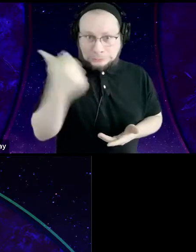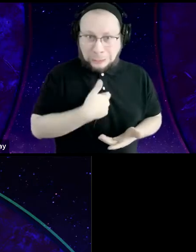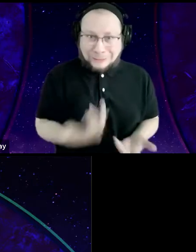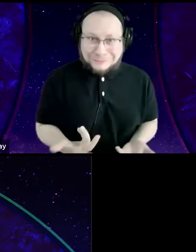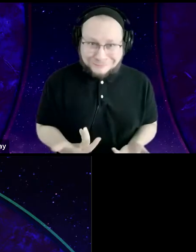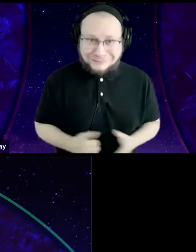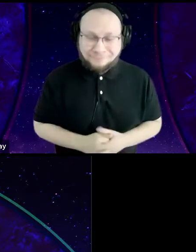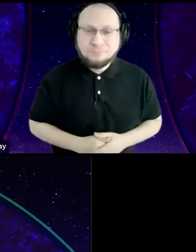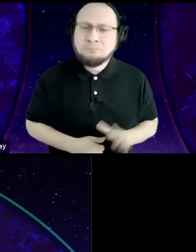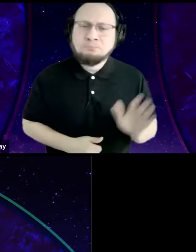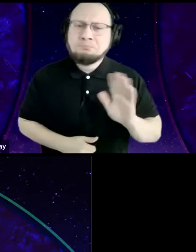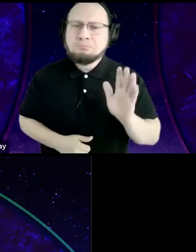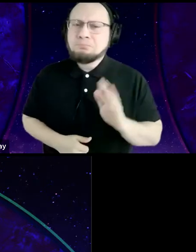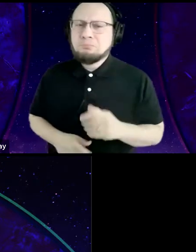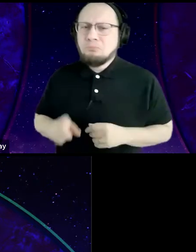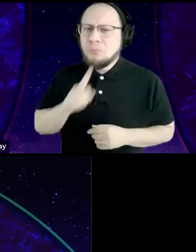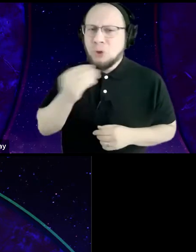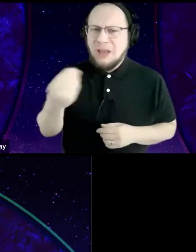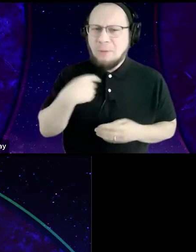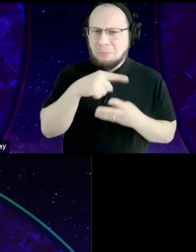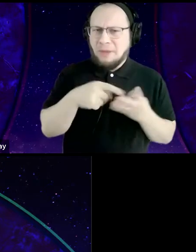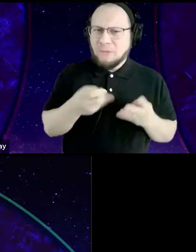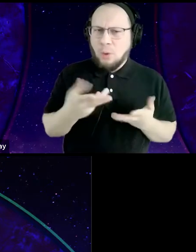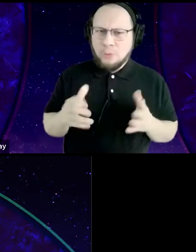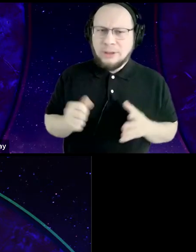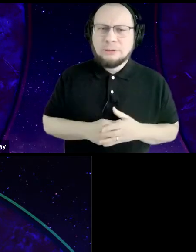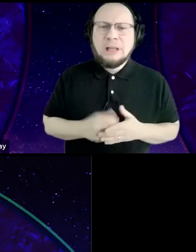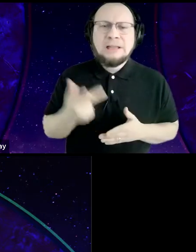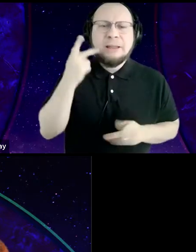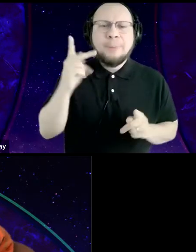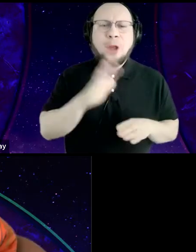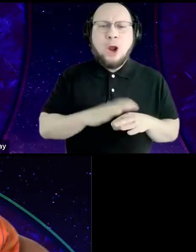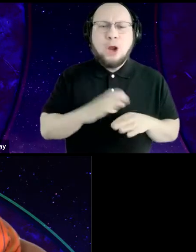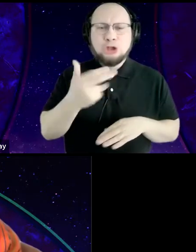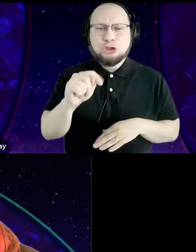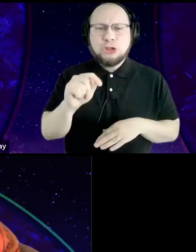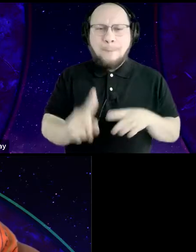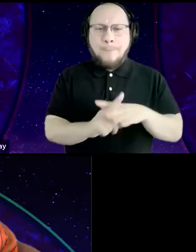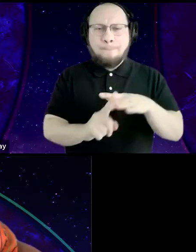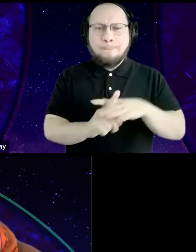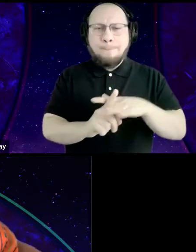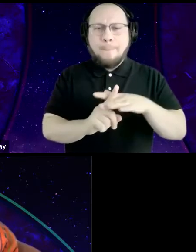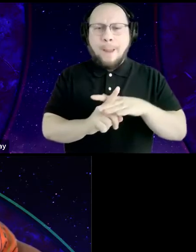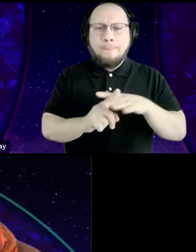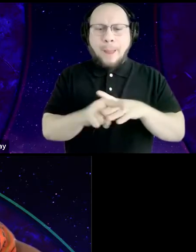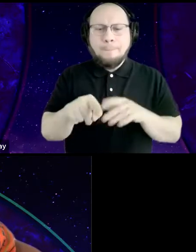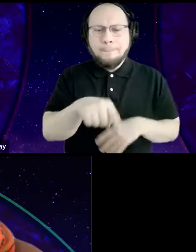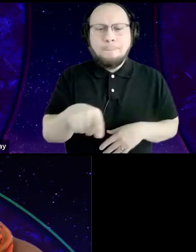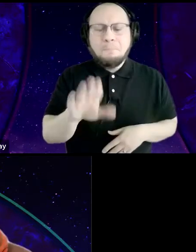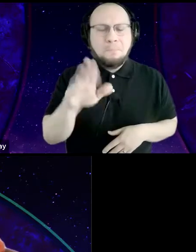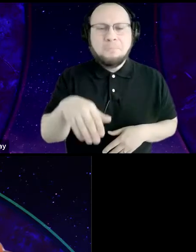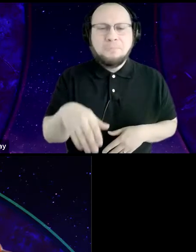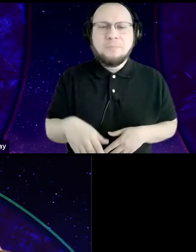You've given us someone. I actually, everyone responding like that in the chat is like, I don't know who that is. I probably should. So that was a selfish thing for me